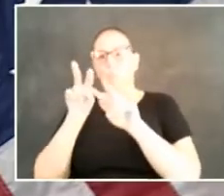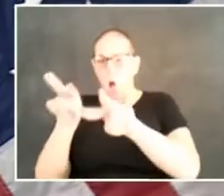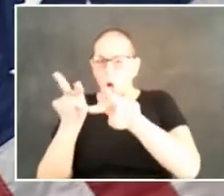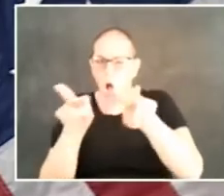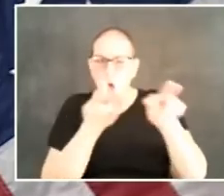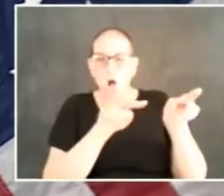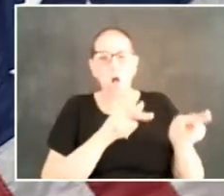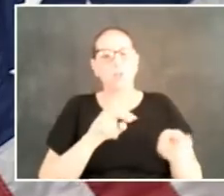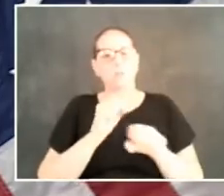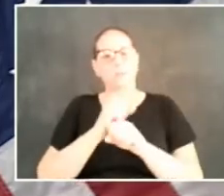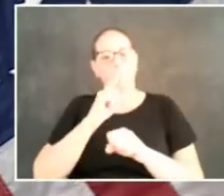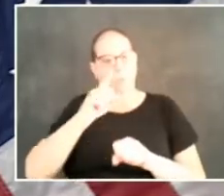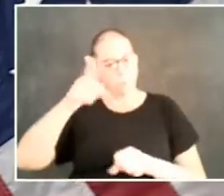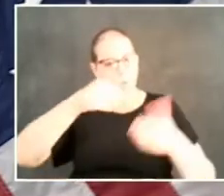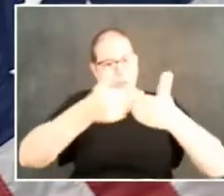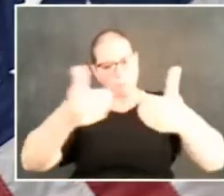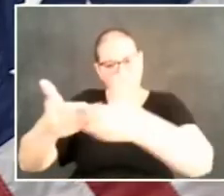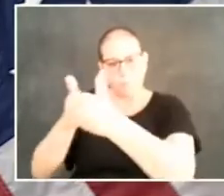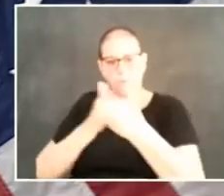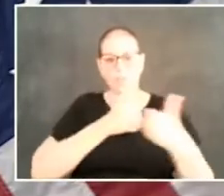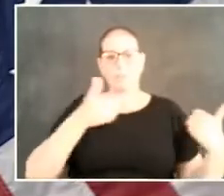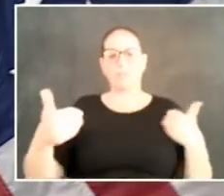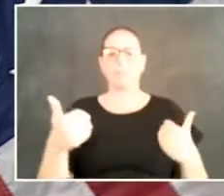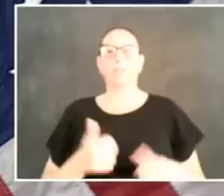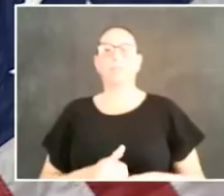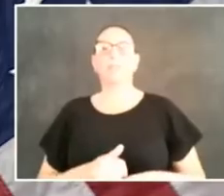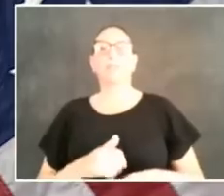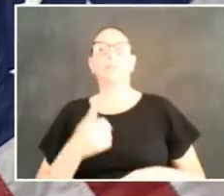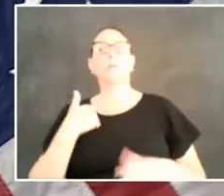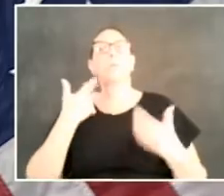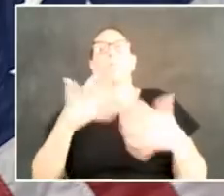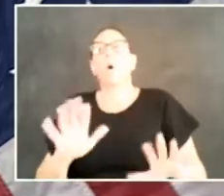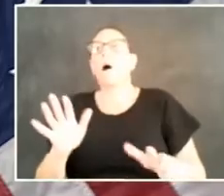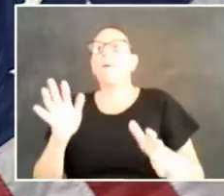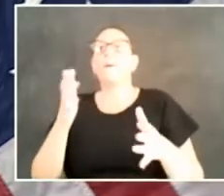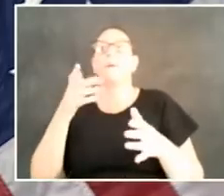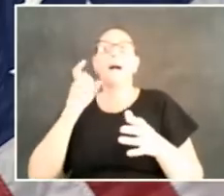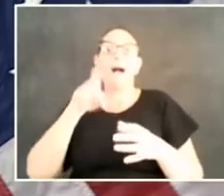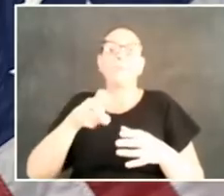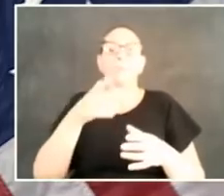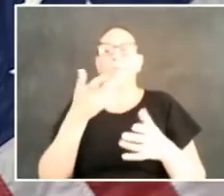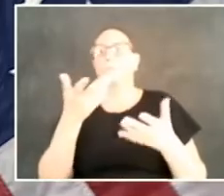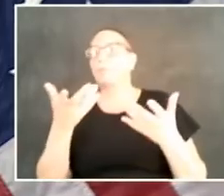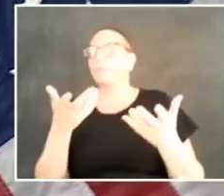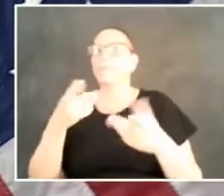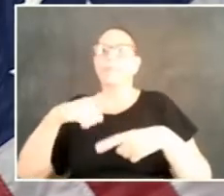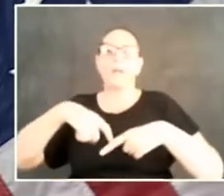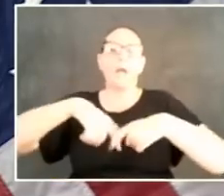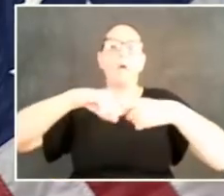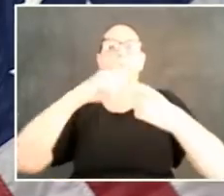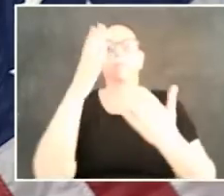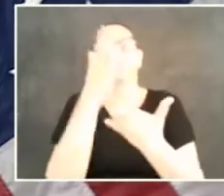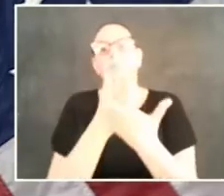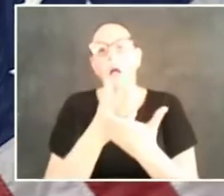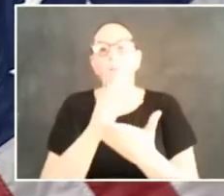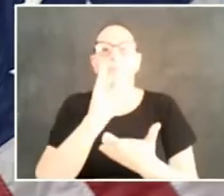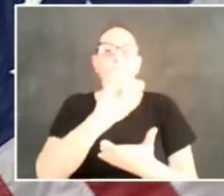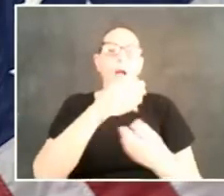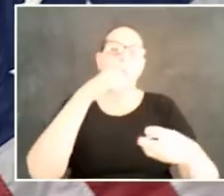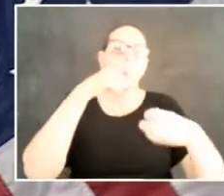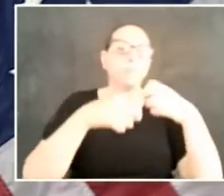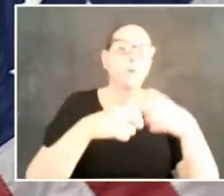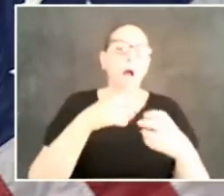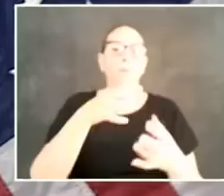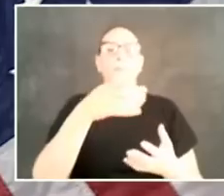is well-intentioned gatherings that wind up causing more harm. Regarding the incident in the East Village, when